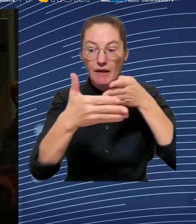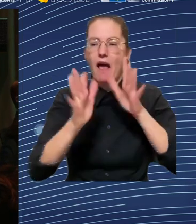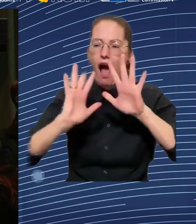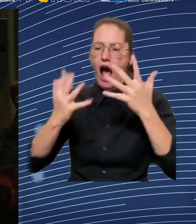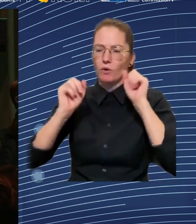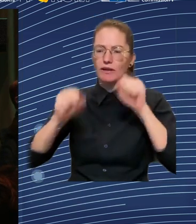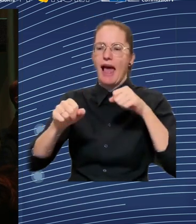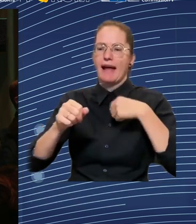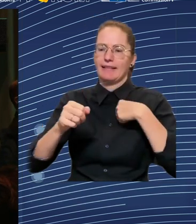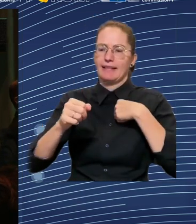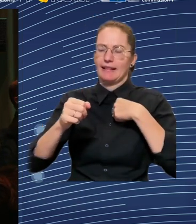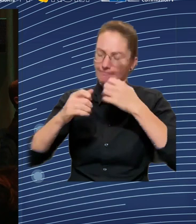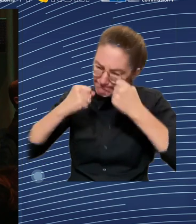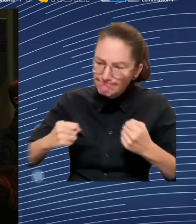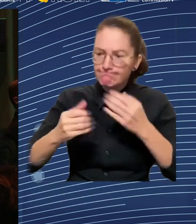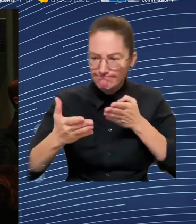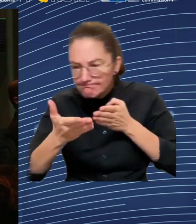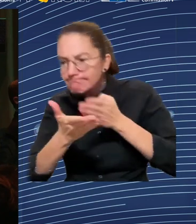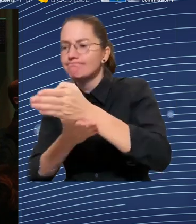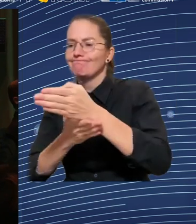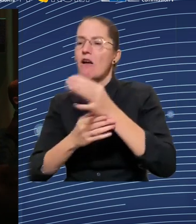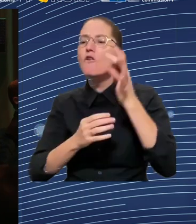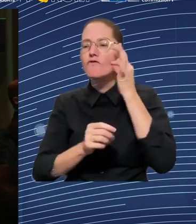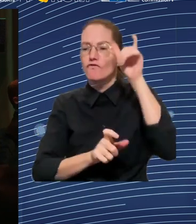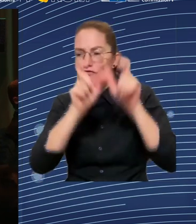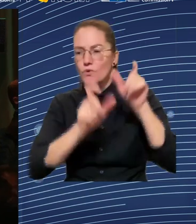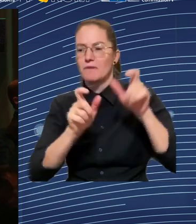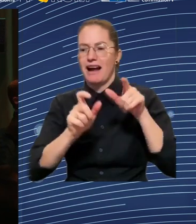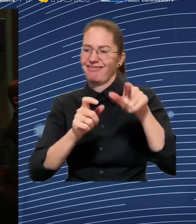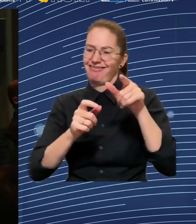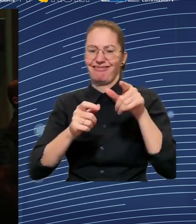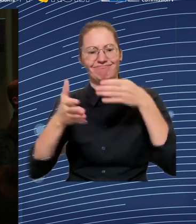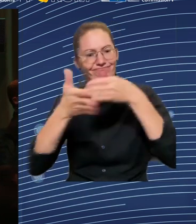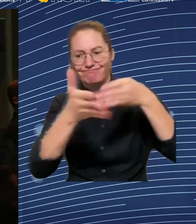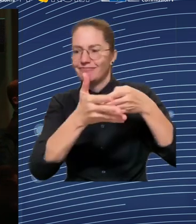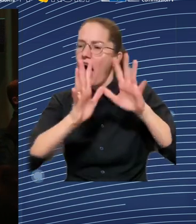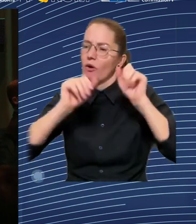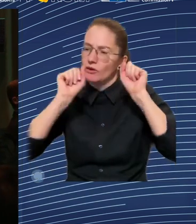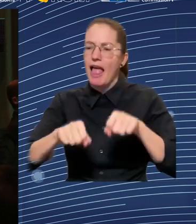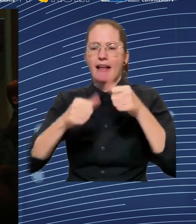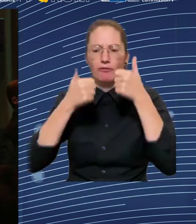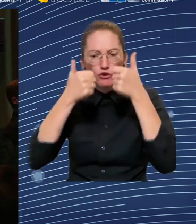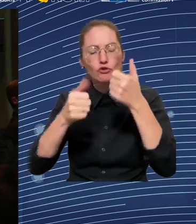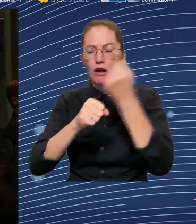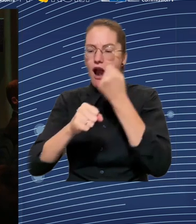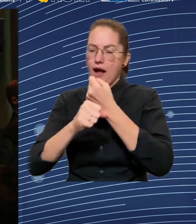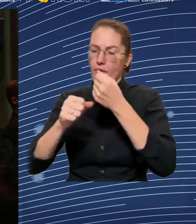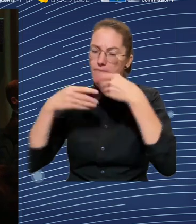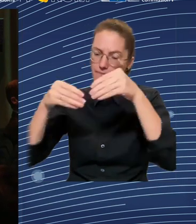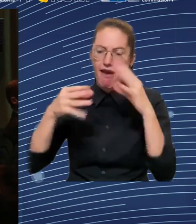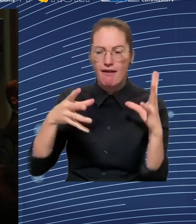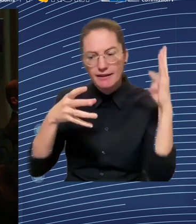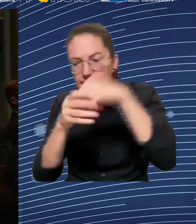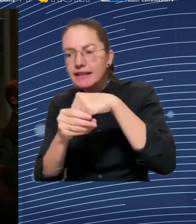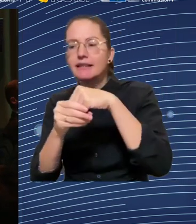class woman might be very different from the situation of a trans, differently abled Roma. So how we